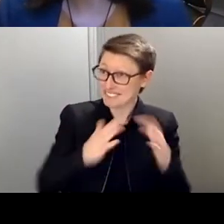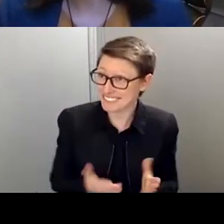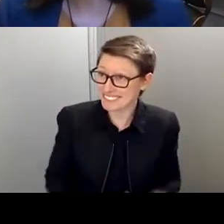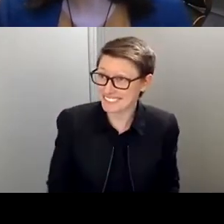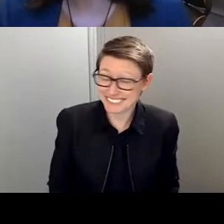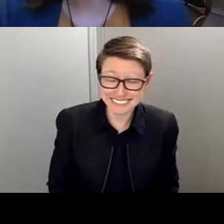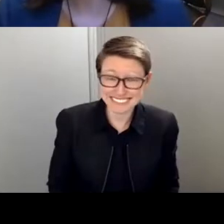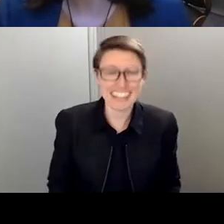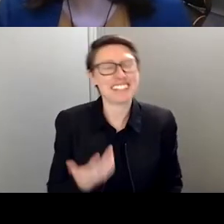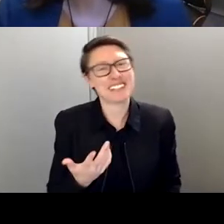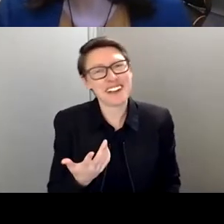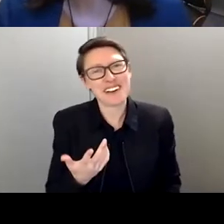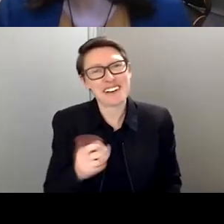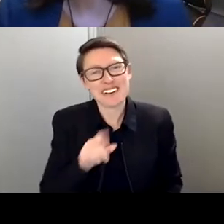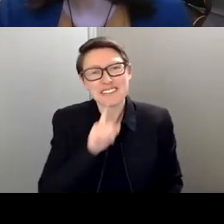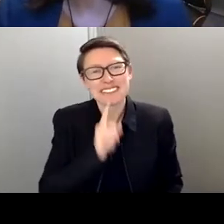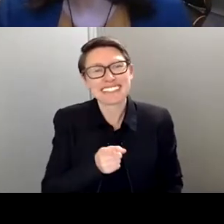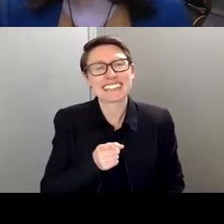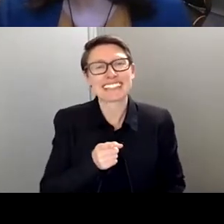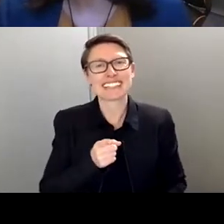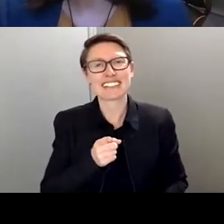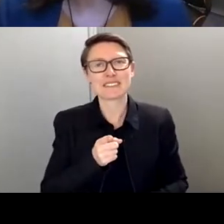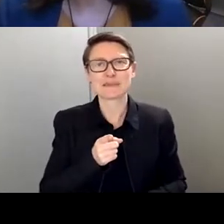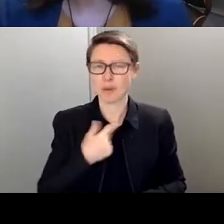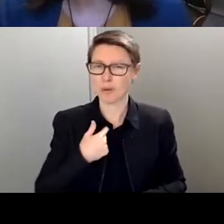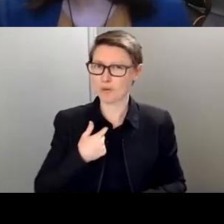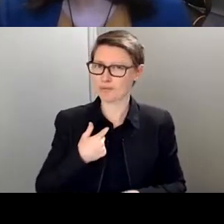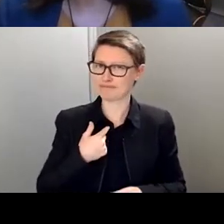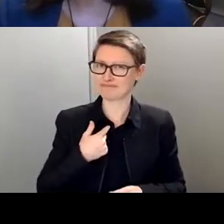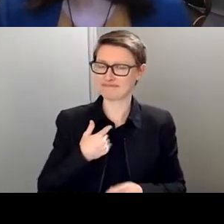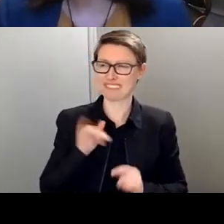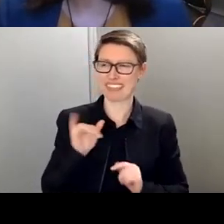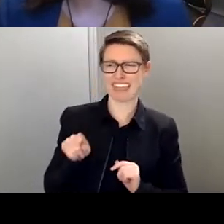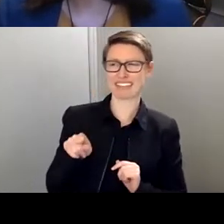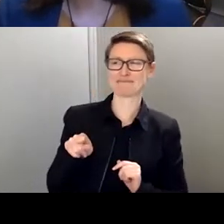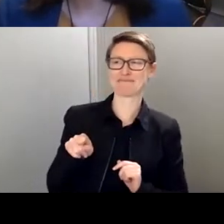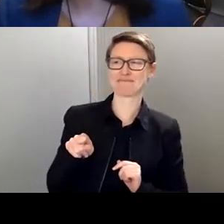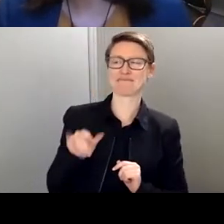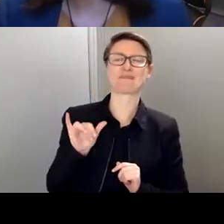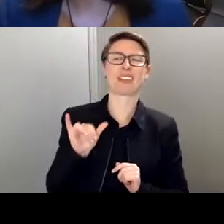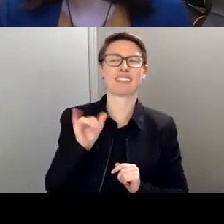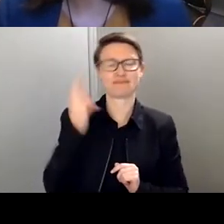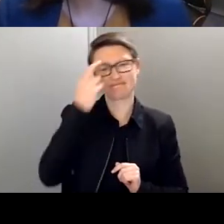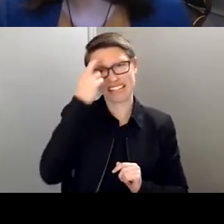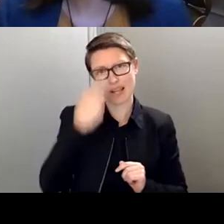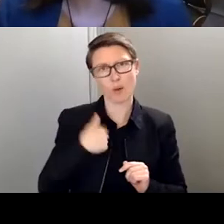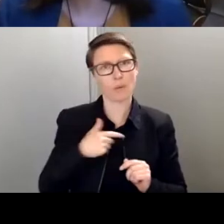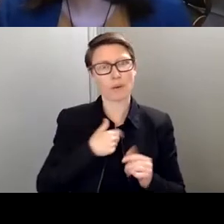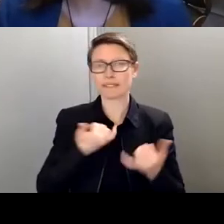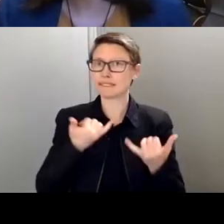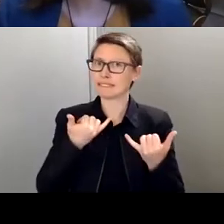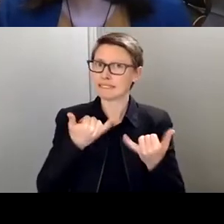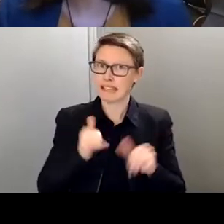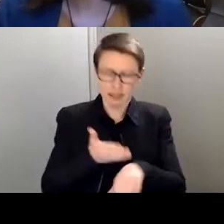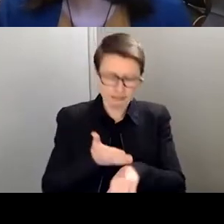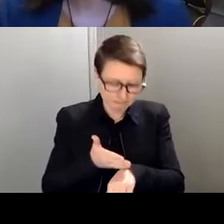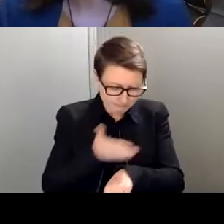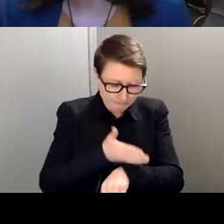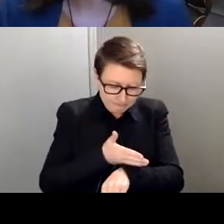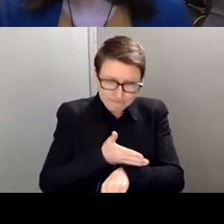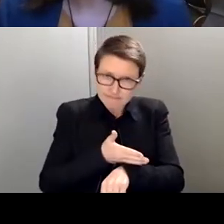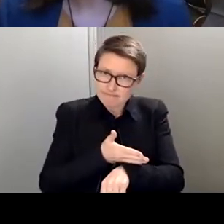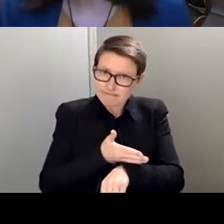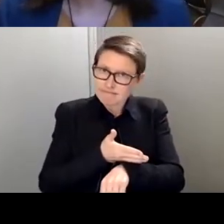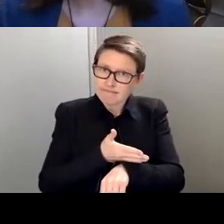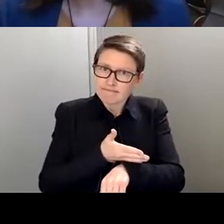I think, you know, that really tells me that we're still making that hard turn, right? That we, to be inclusive and to do the